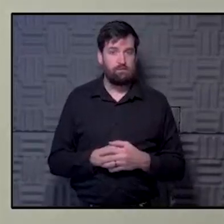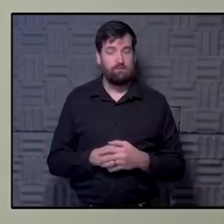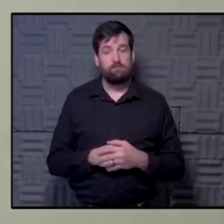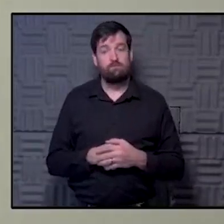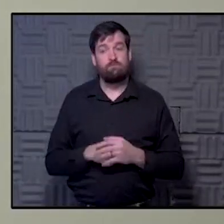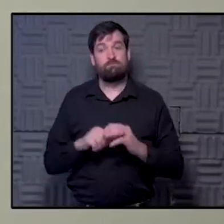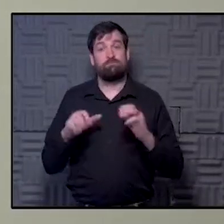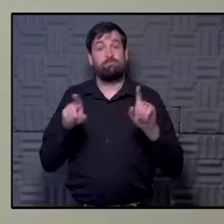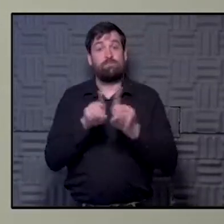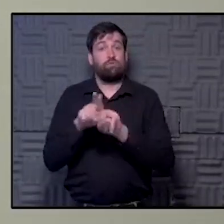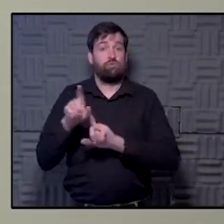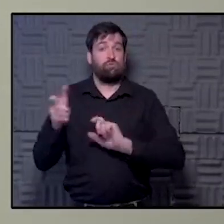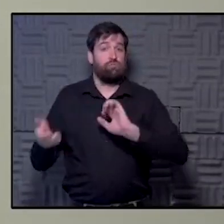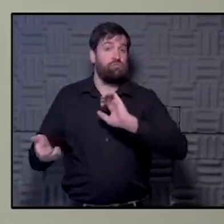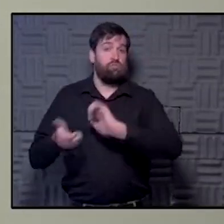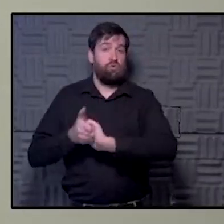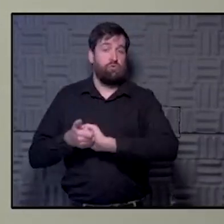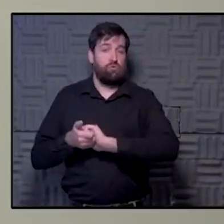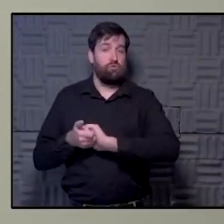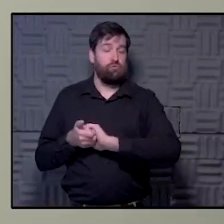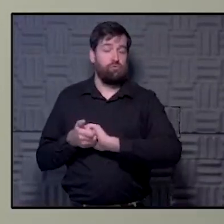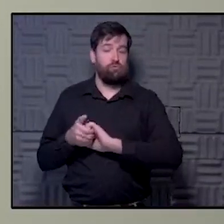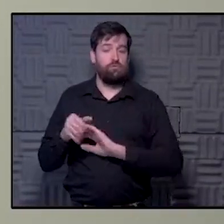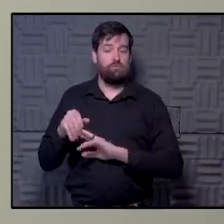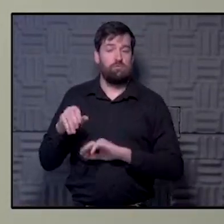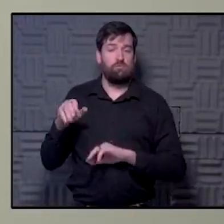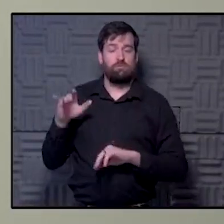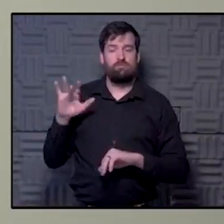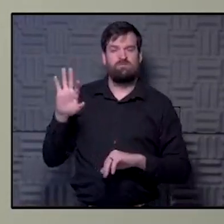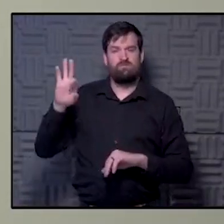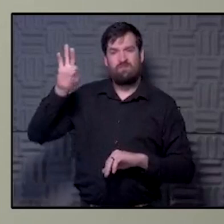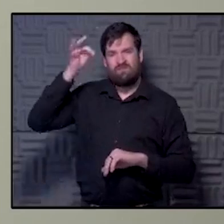able to partner with the federal